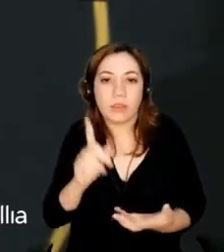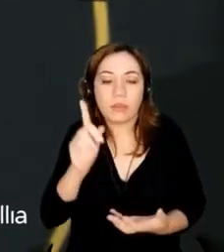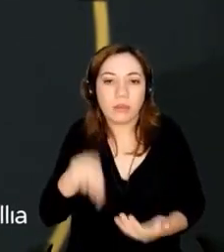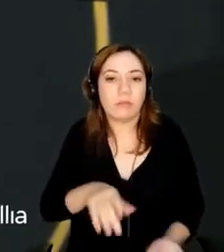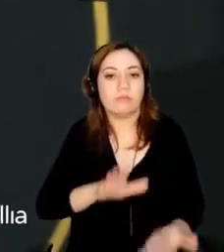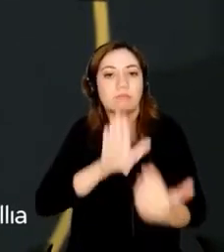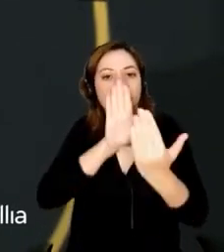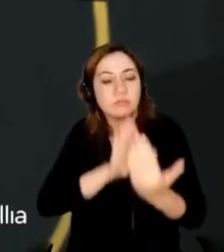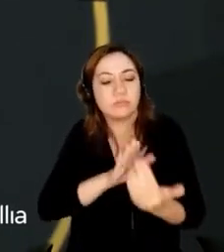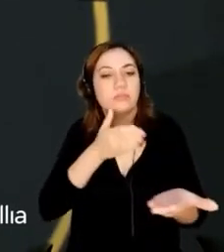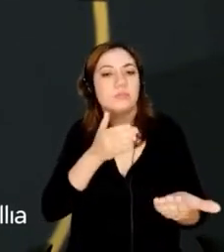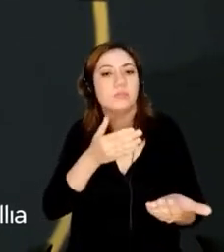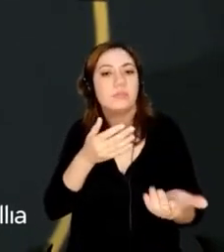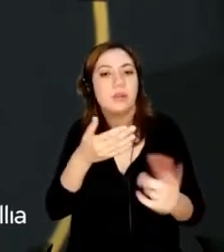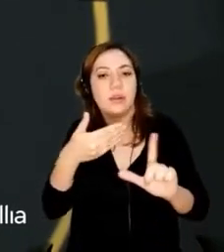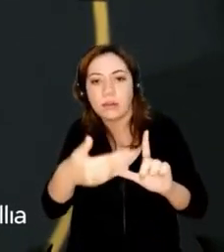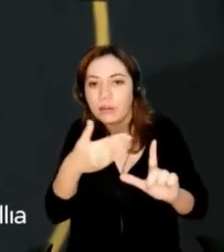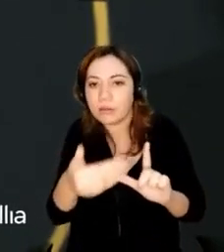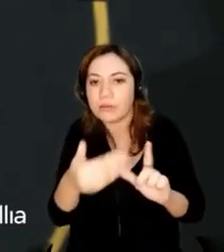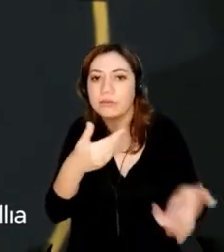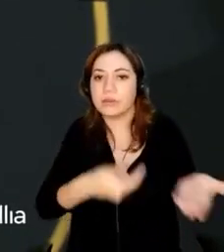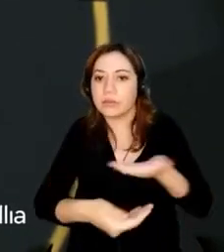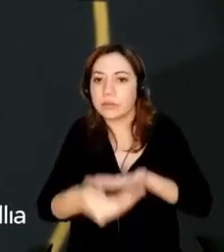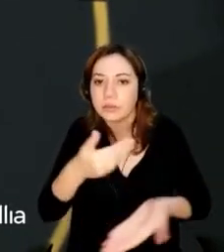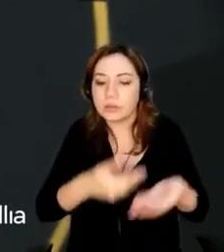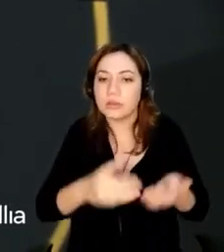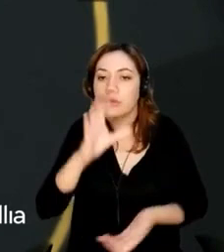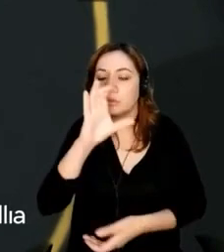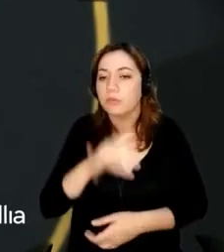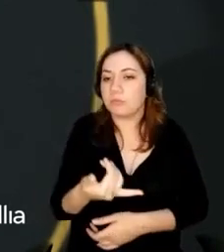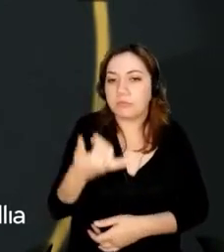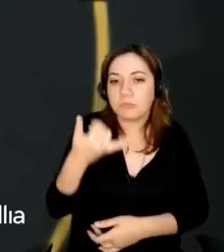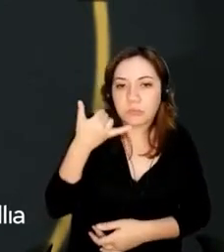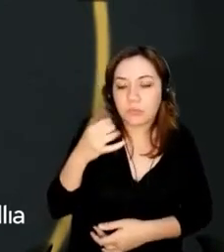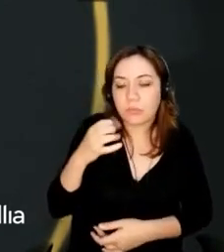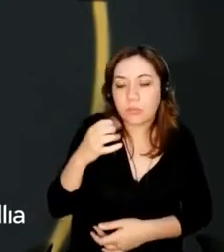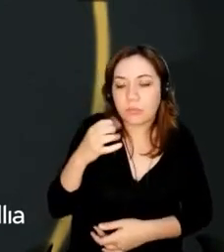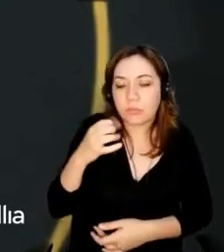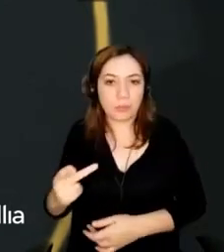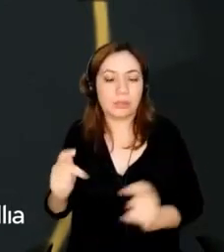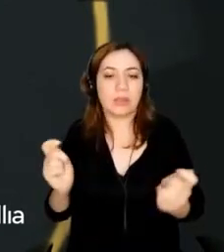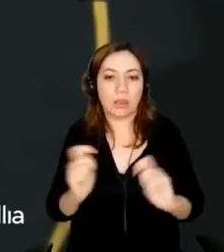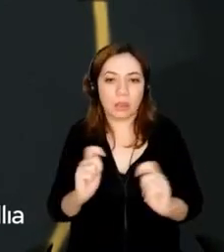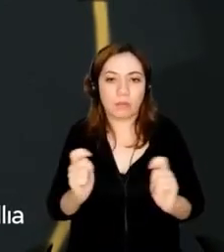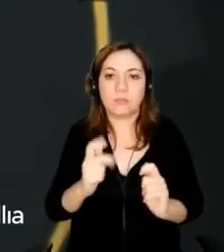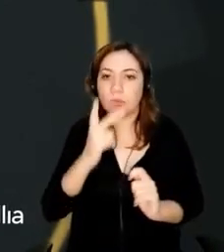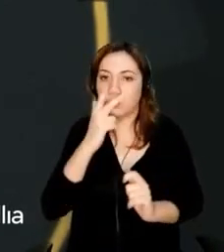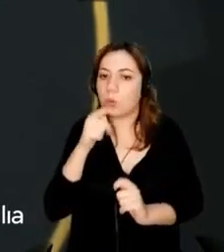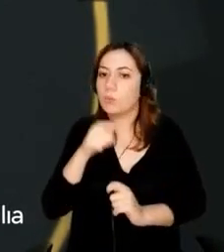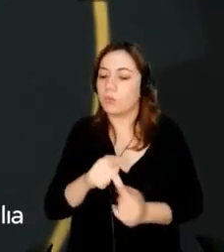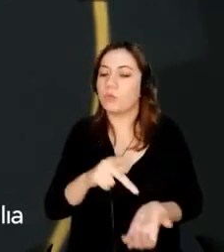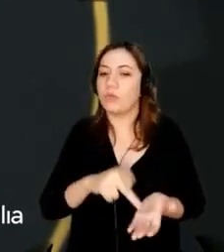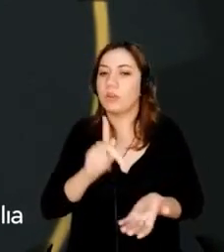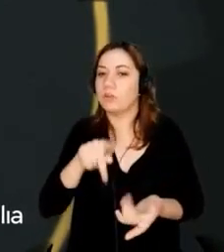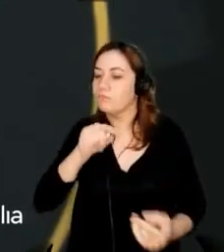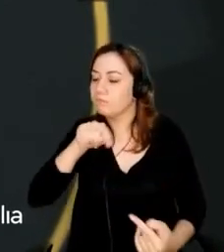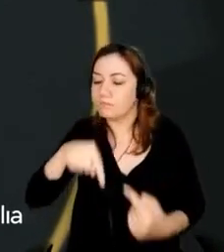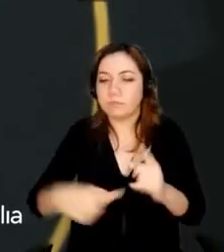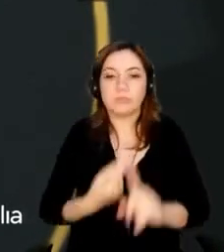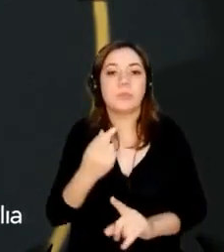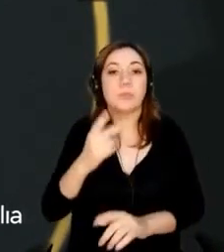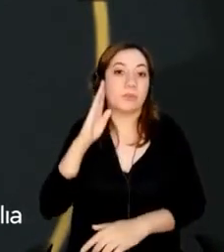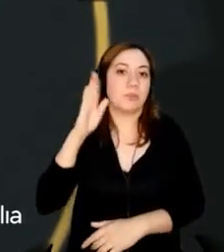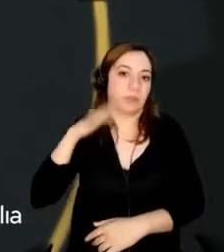instant through your phone, through your app. That's really revolutionary, especially in our business. So it's important to have